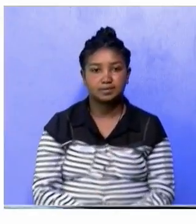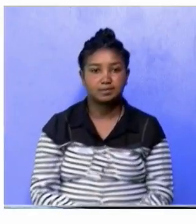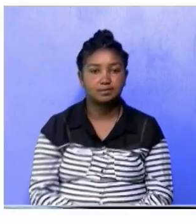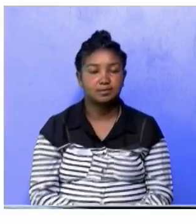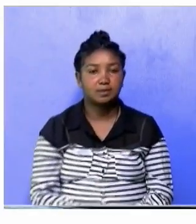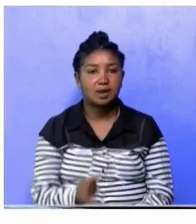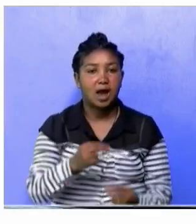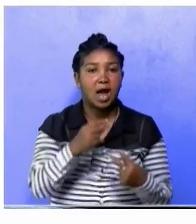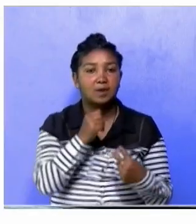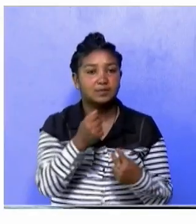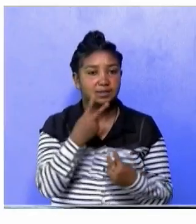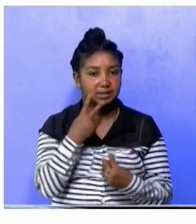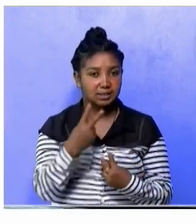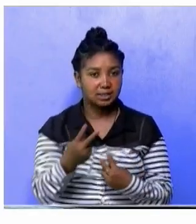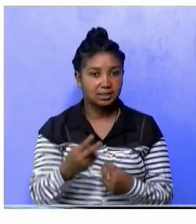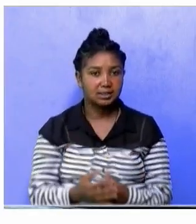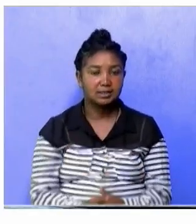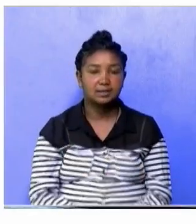seen